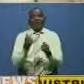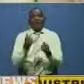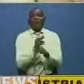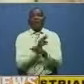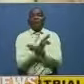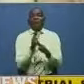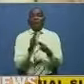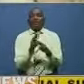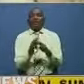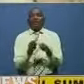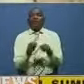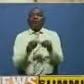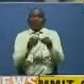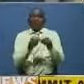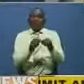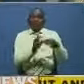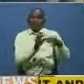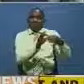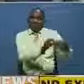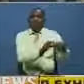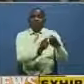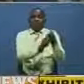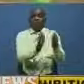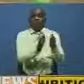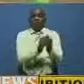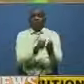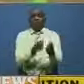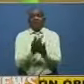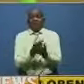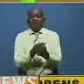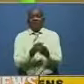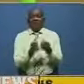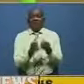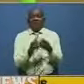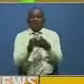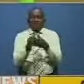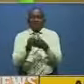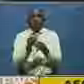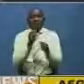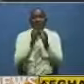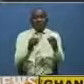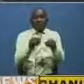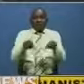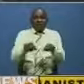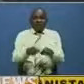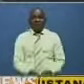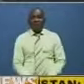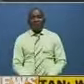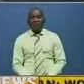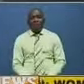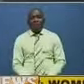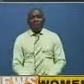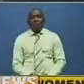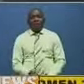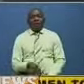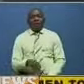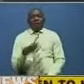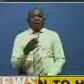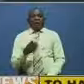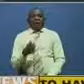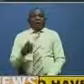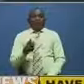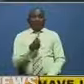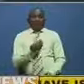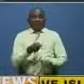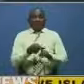to sustain the partnership to drive the African dream in the communication sector. We have the